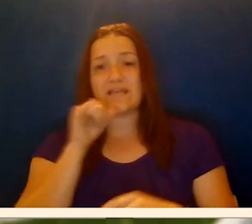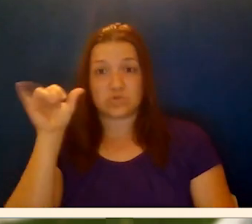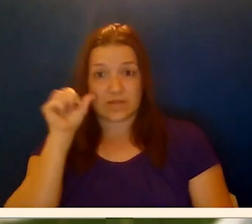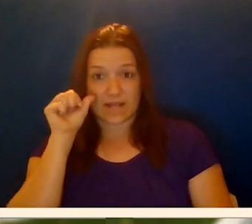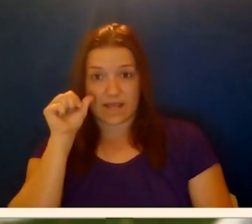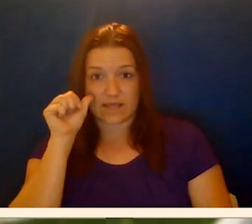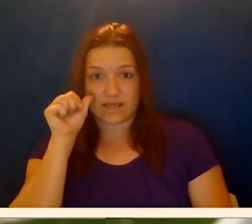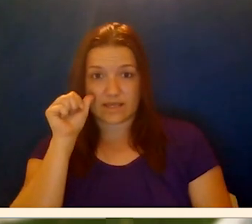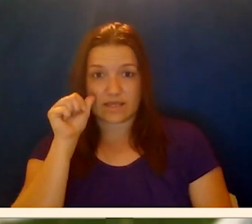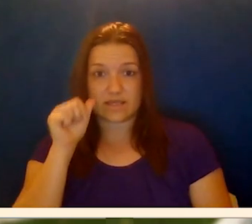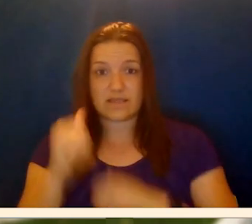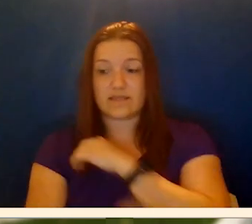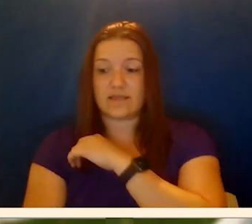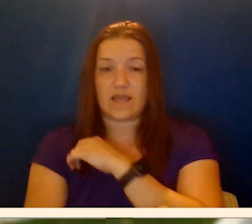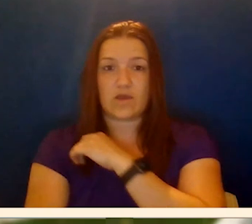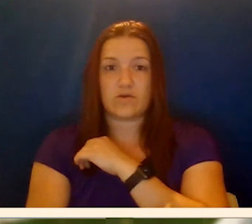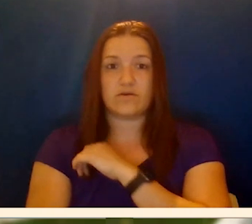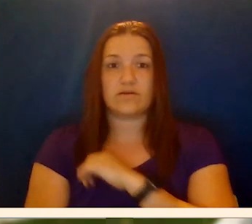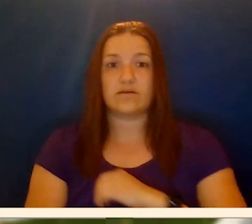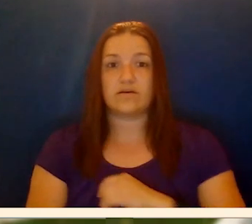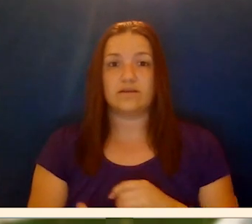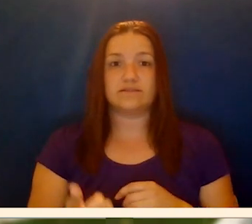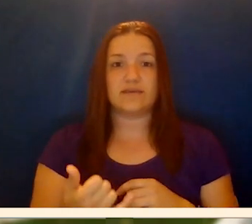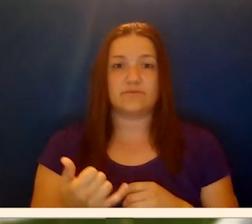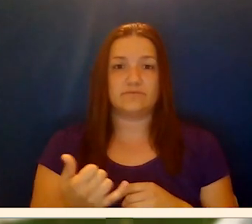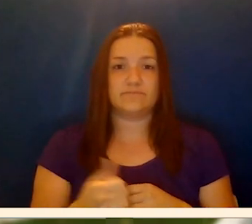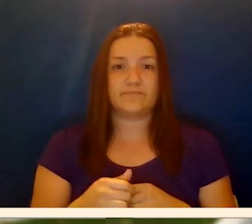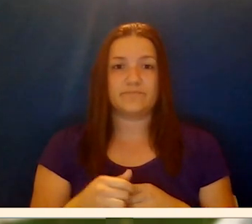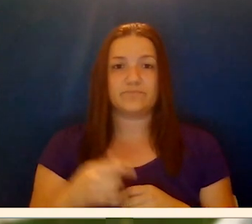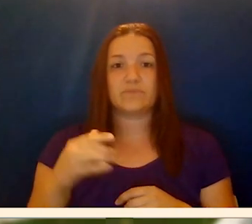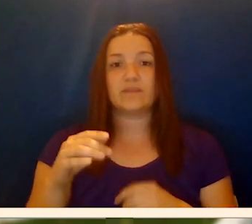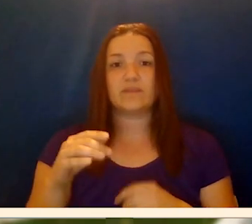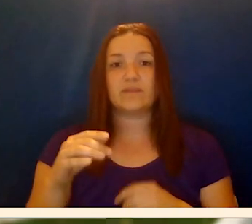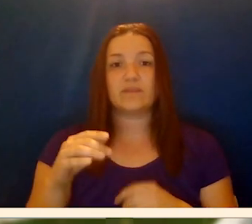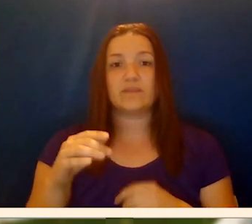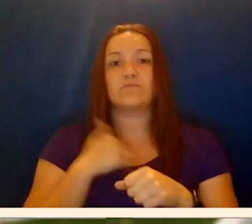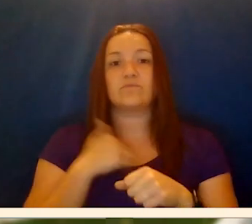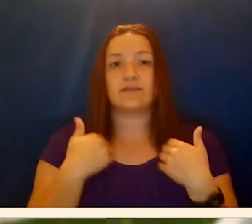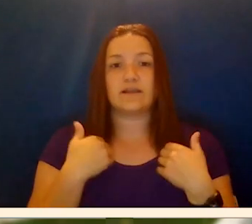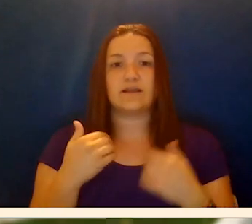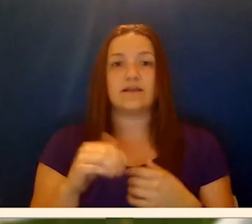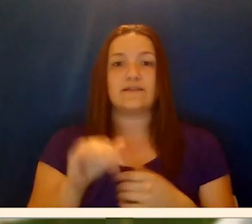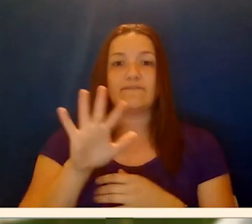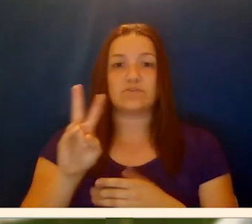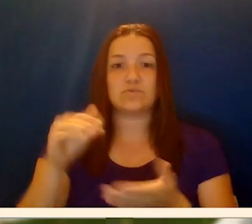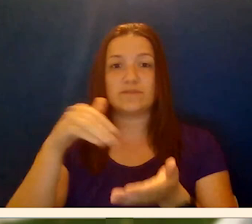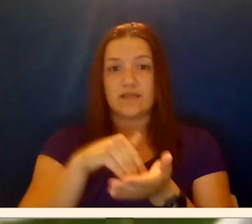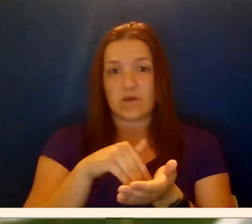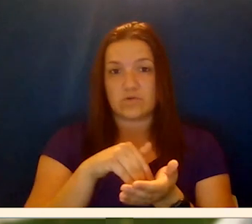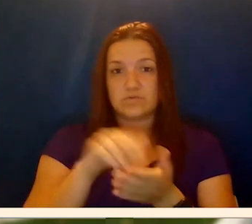yesterday, the county had reported that since the beginning of the pandemic, we now stand at